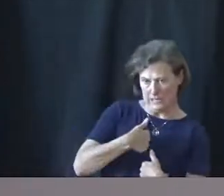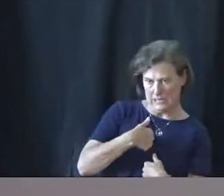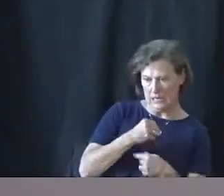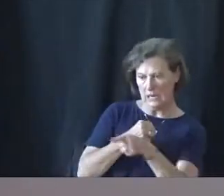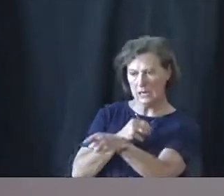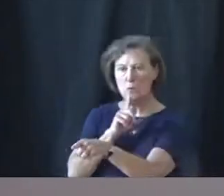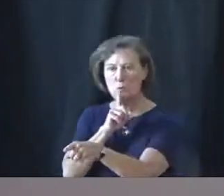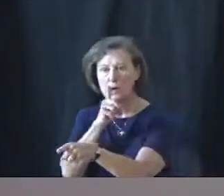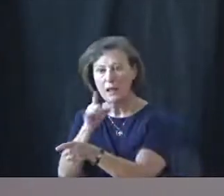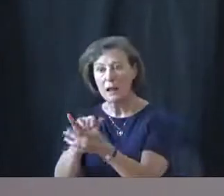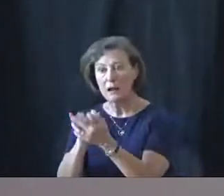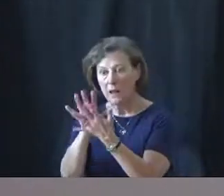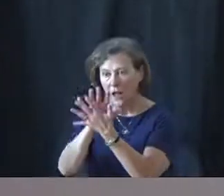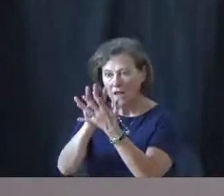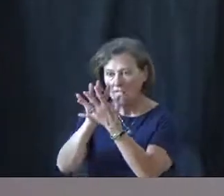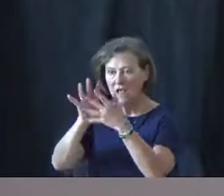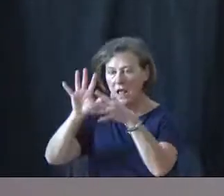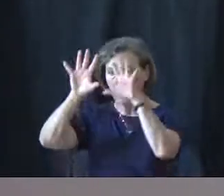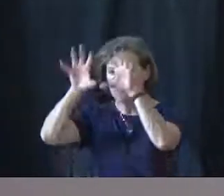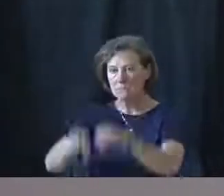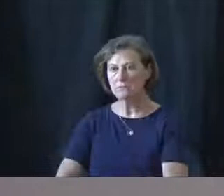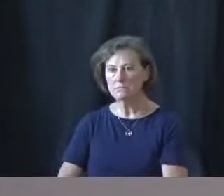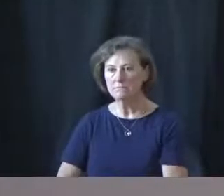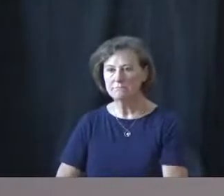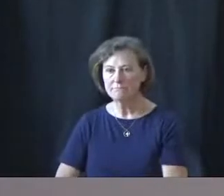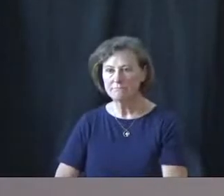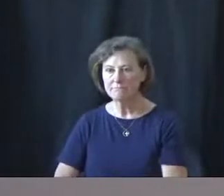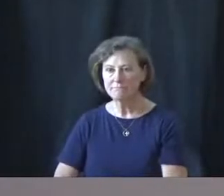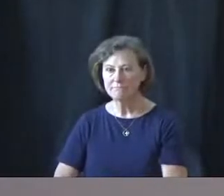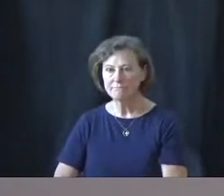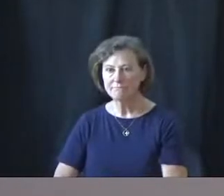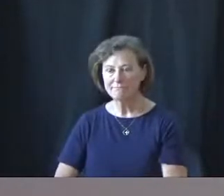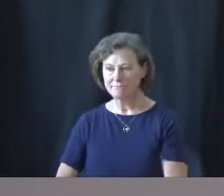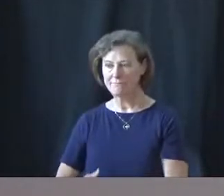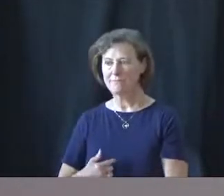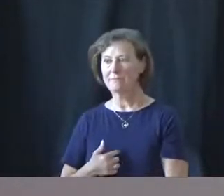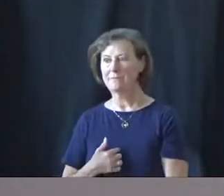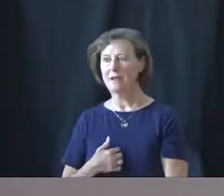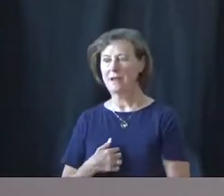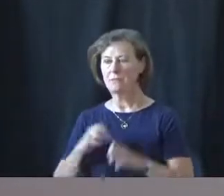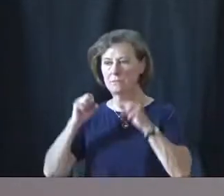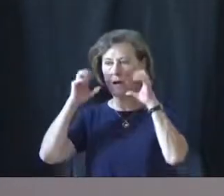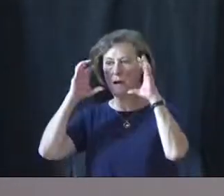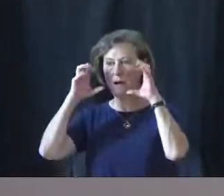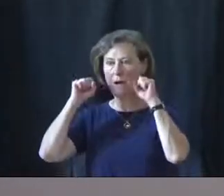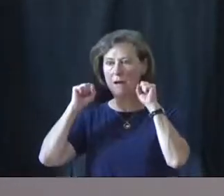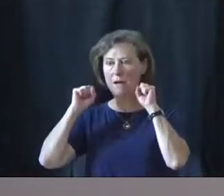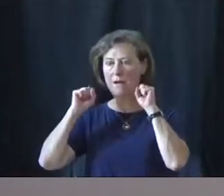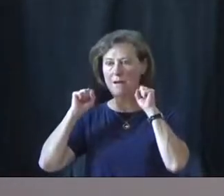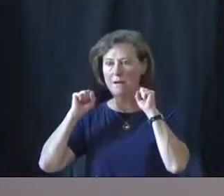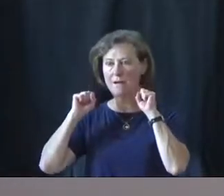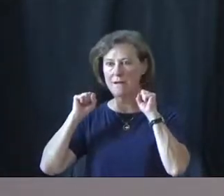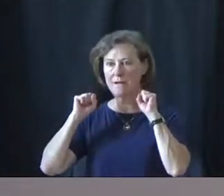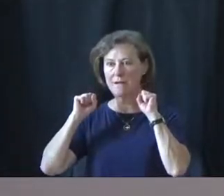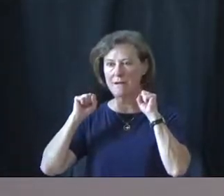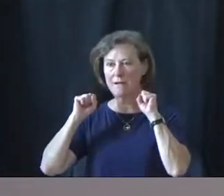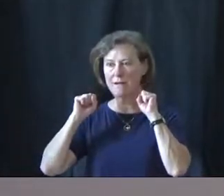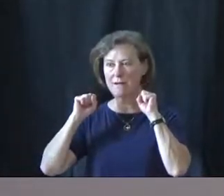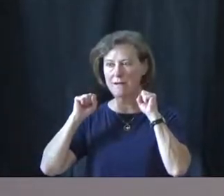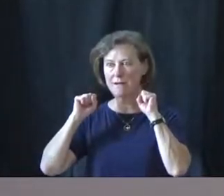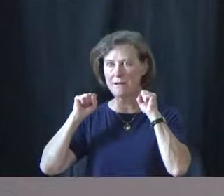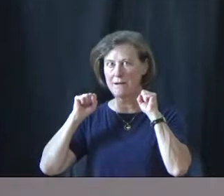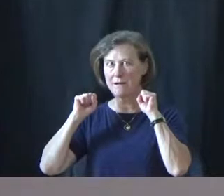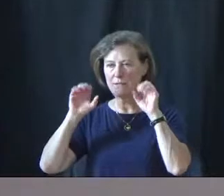That veil had been pulled down, and I was in awe of the majesty